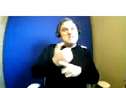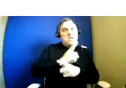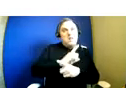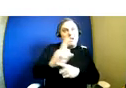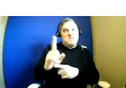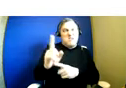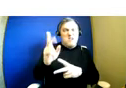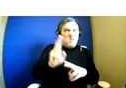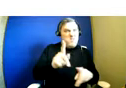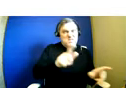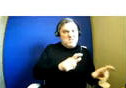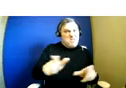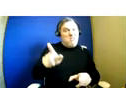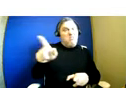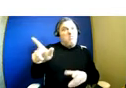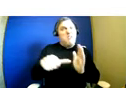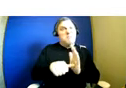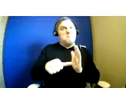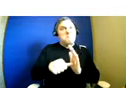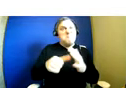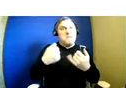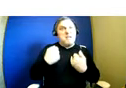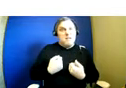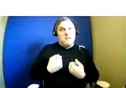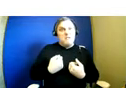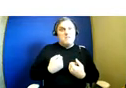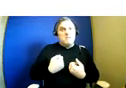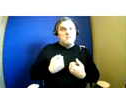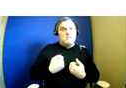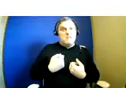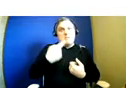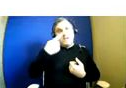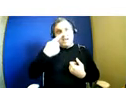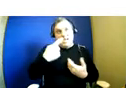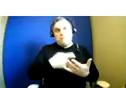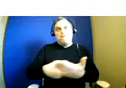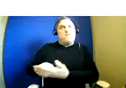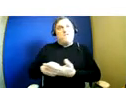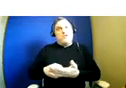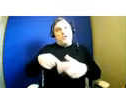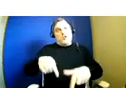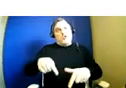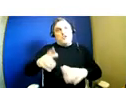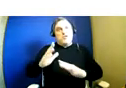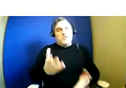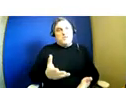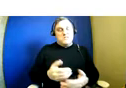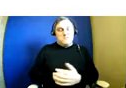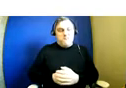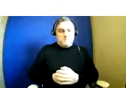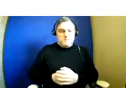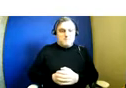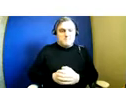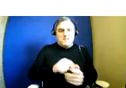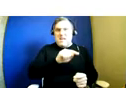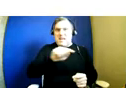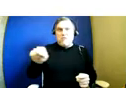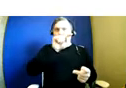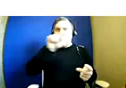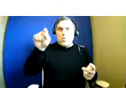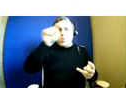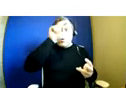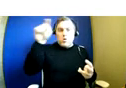they're picking up that they've got ongoing problems, they can also refer into the service. And then, as you'll see, the arrows talk